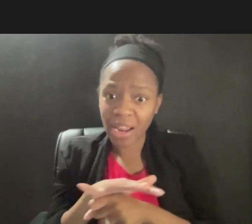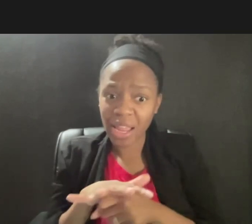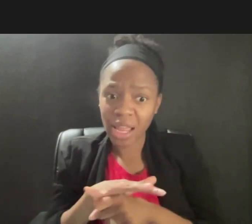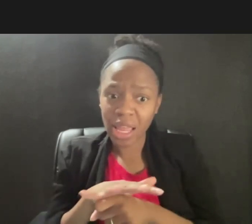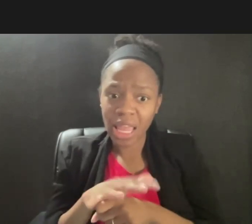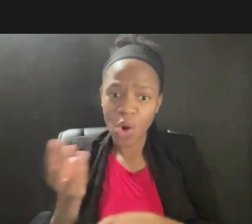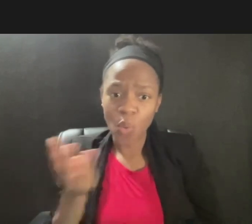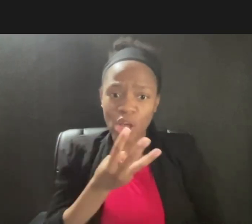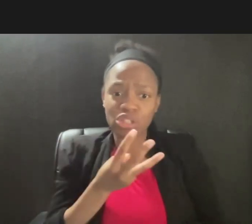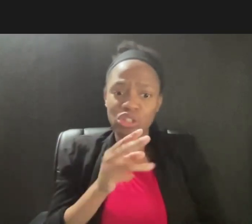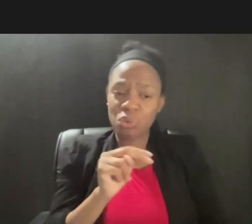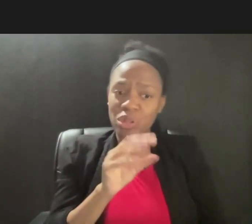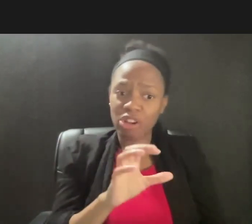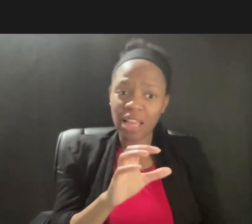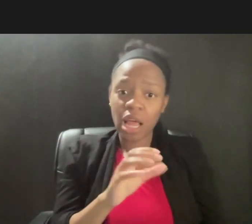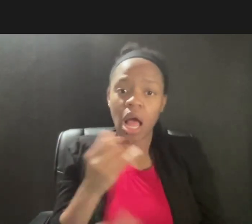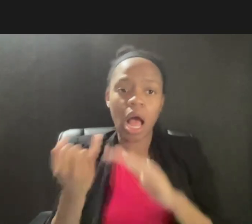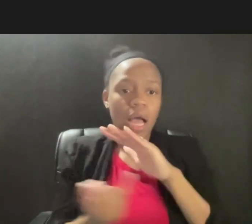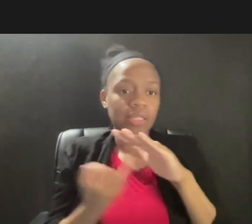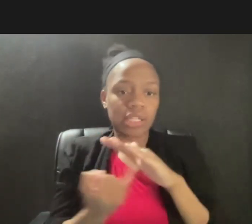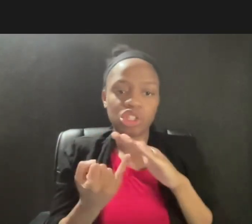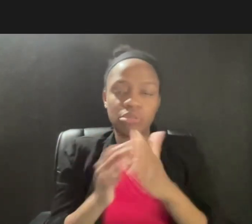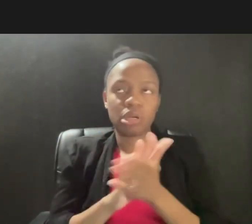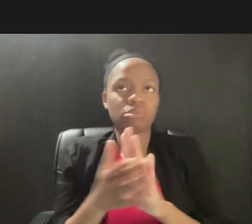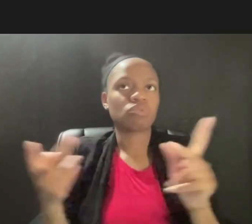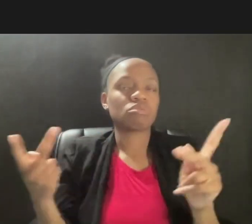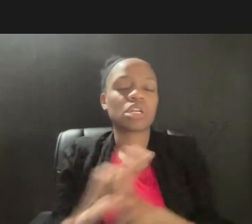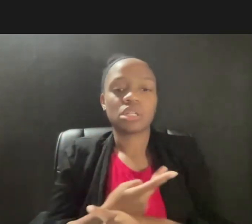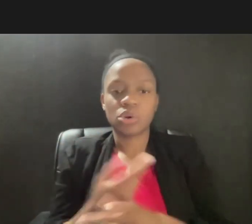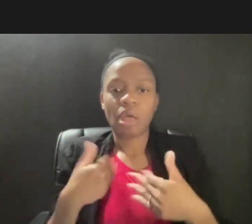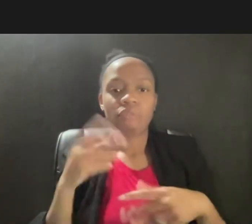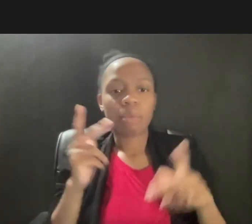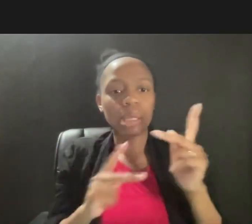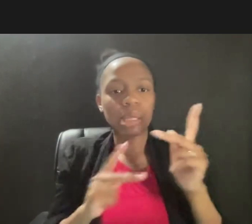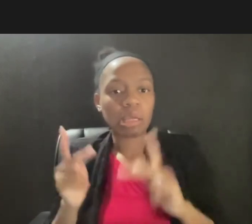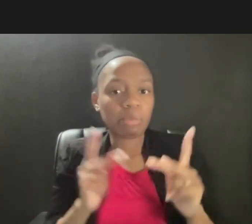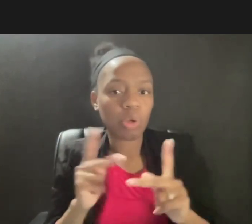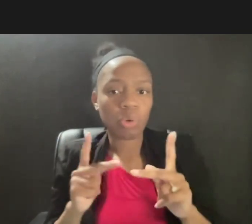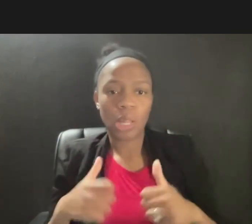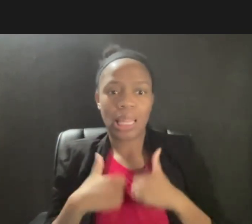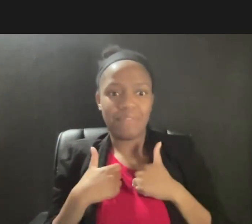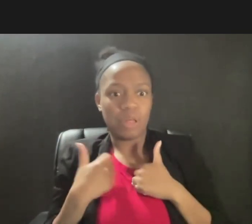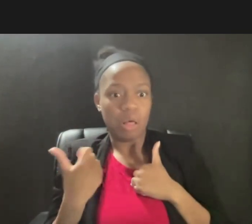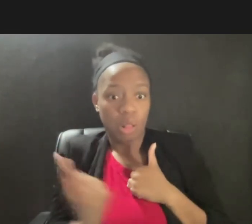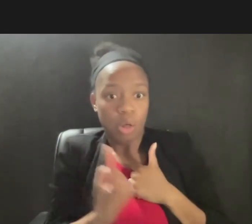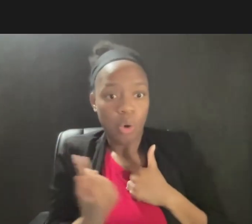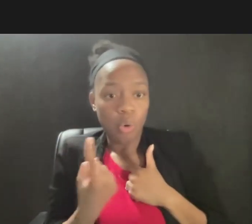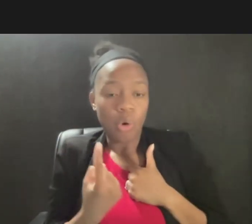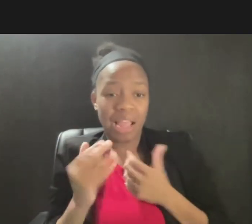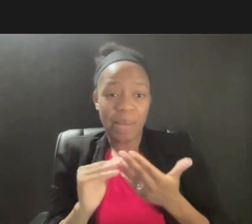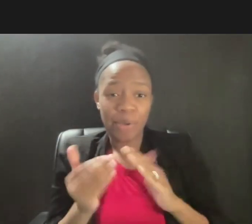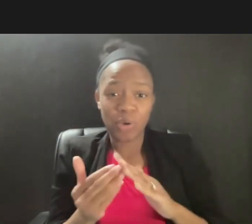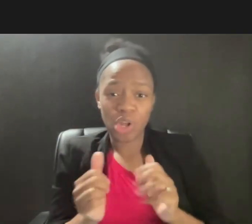Carolina, isolation just compounds that. And we have folks who are just living all alone in communities without a lot of